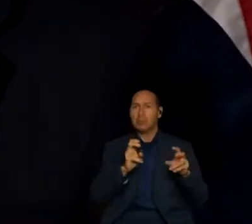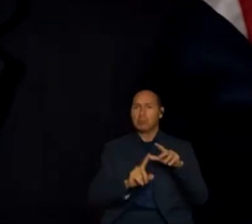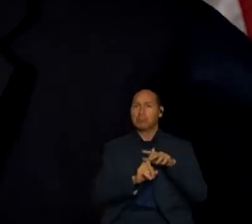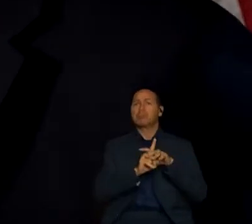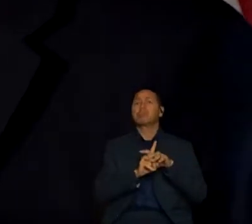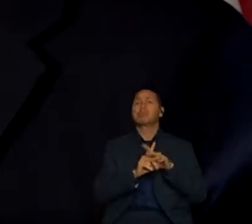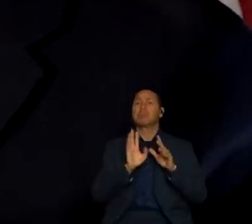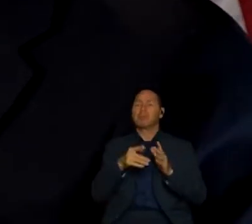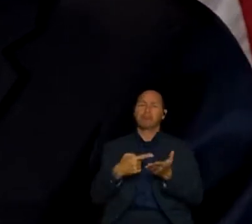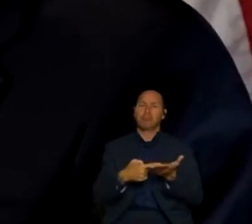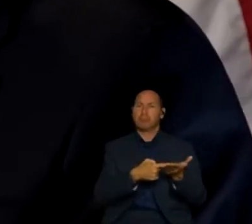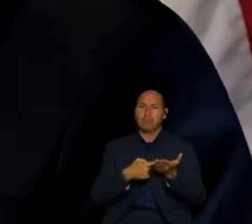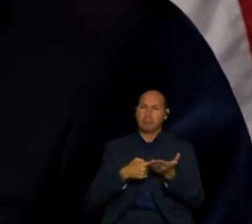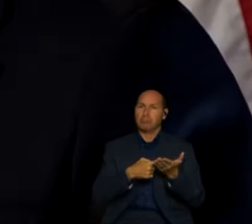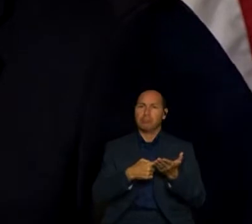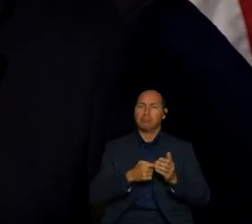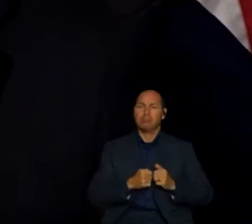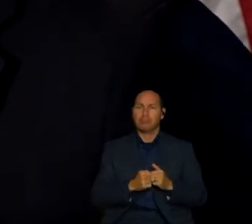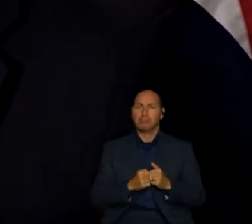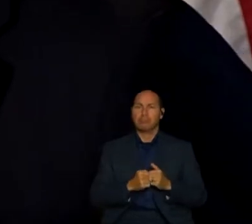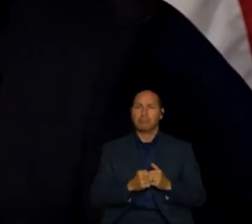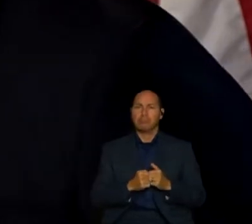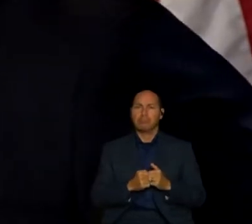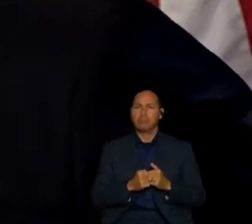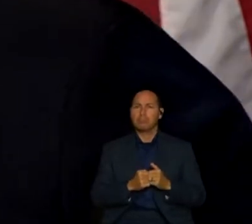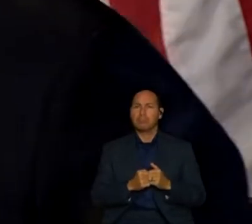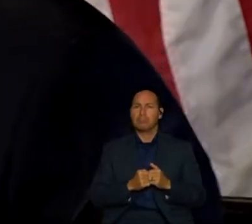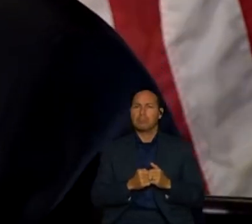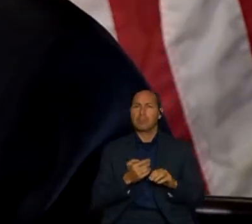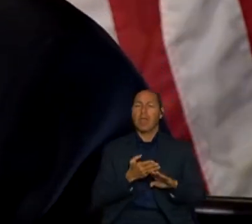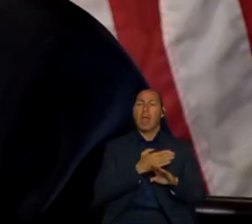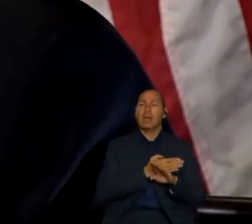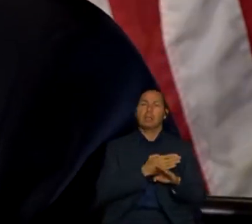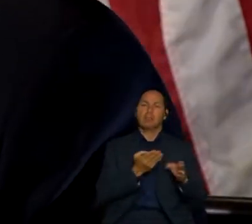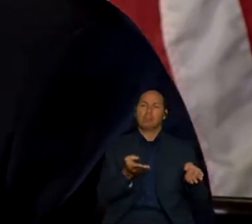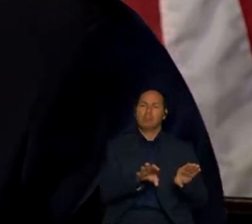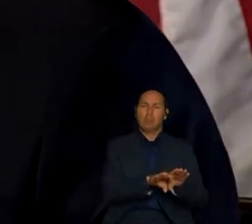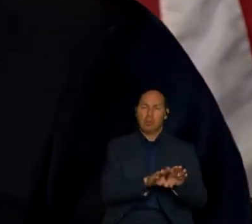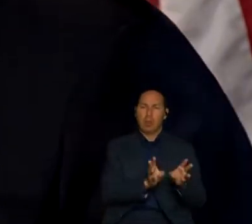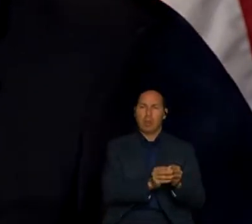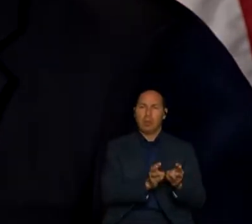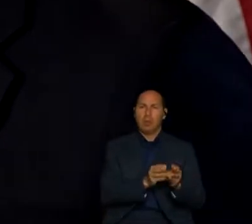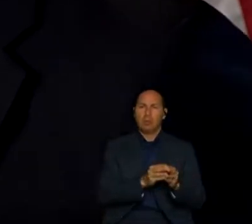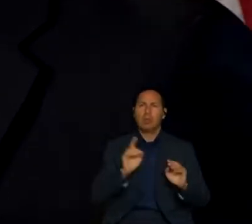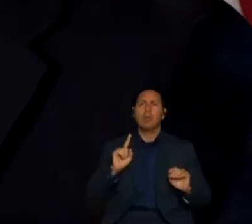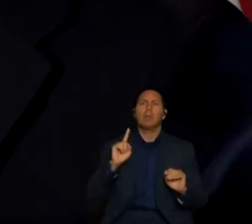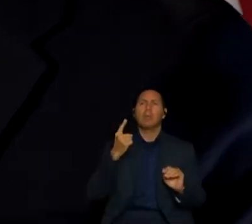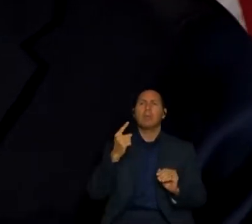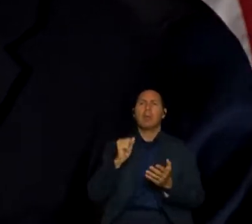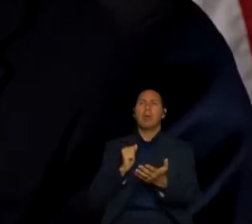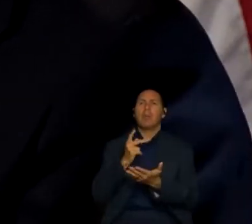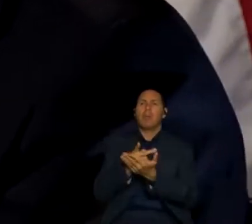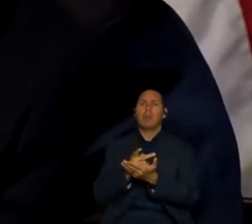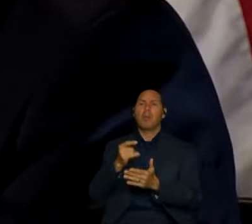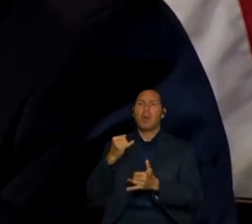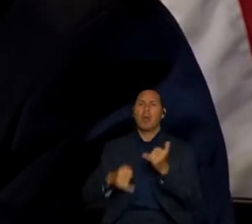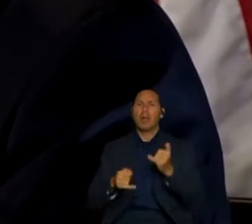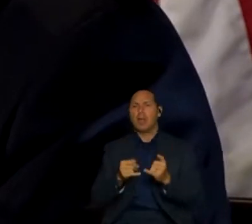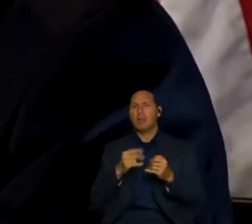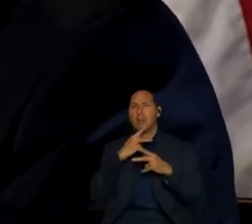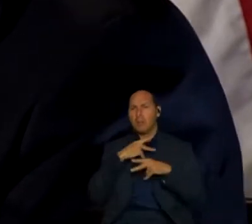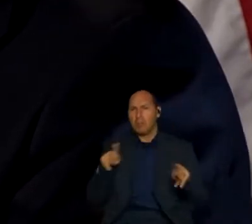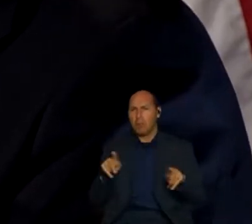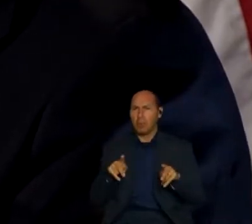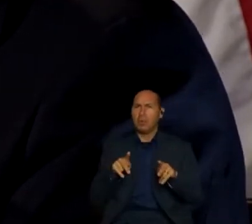adjourn. So first order of business, or before we adjourn. First order of business is to approve the minutes of our